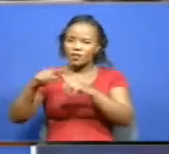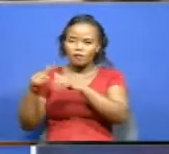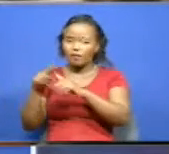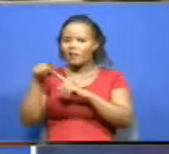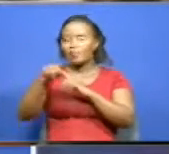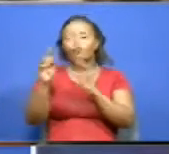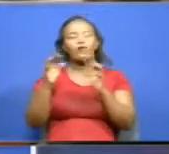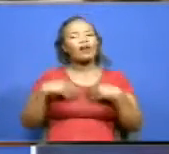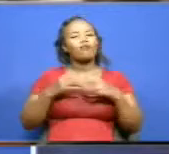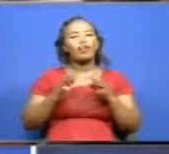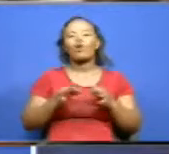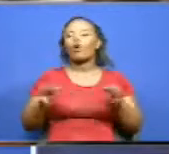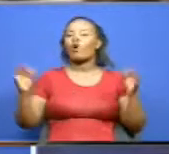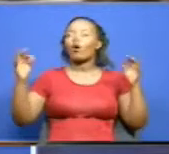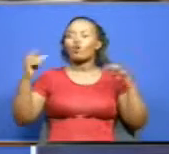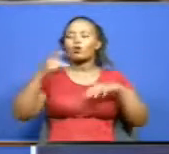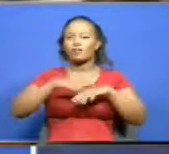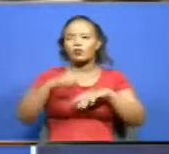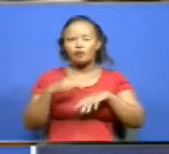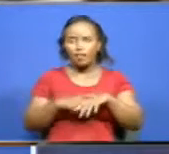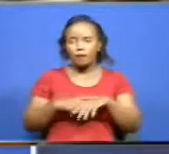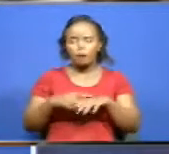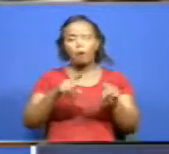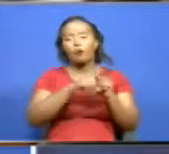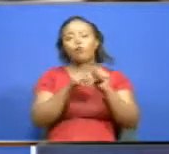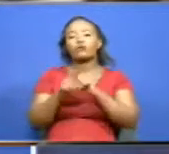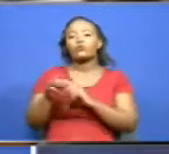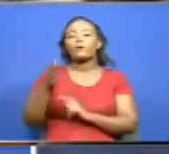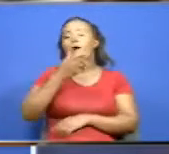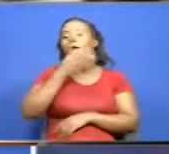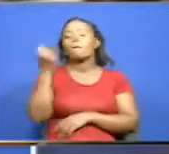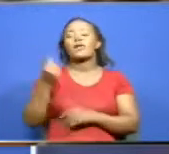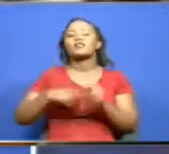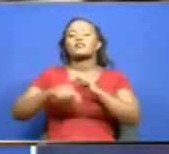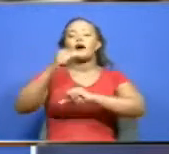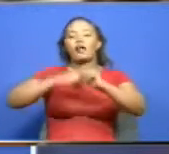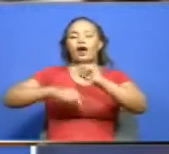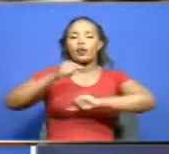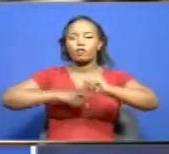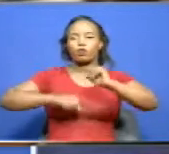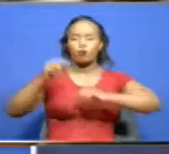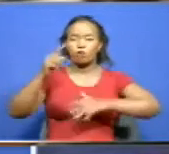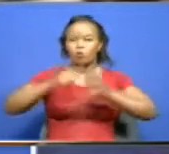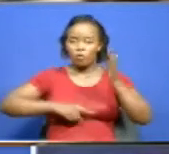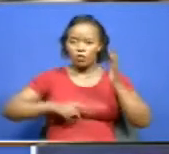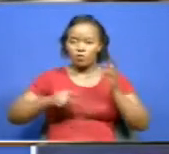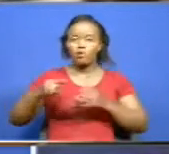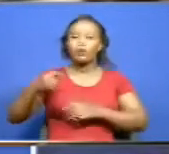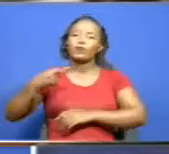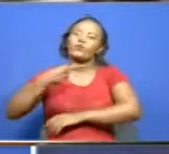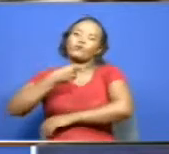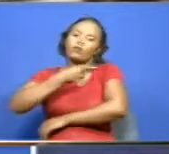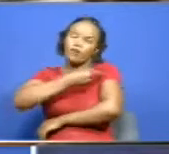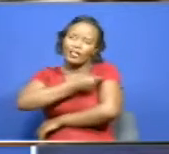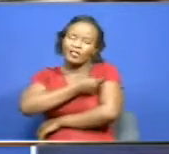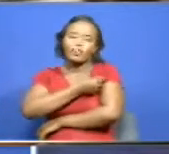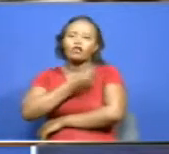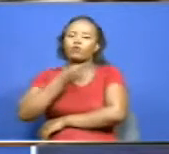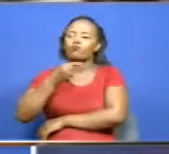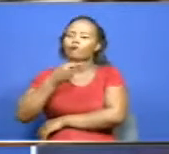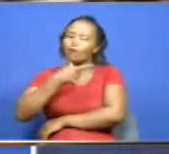to reach herd immunity. And the only best course of action is vaccination,